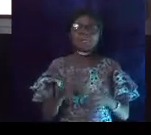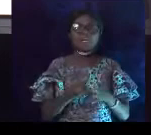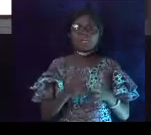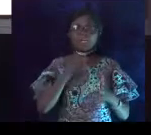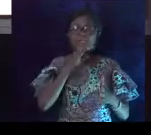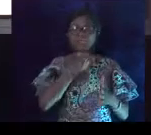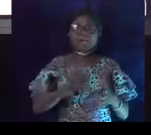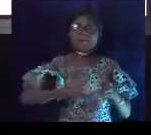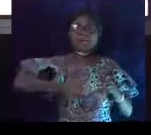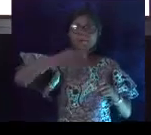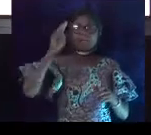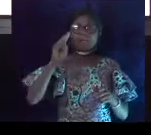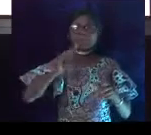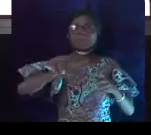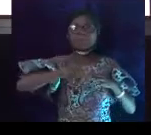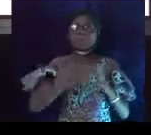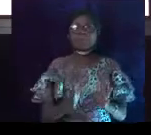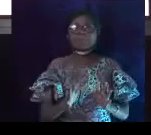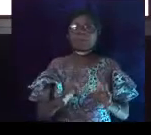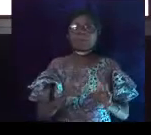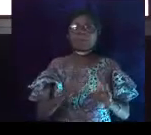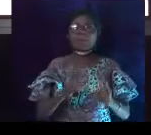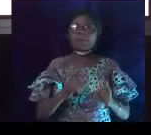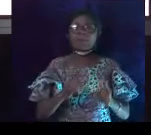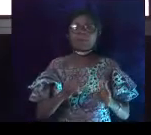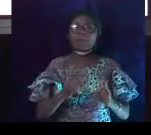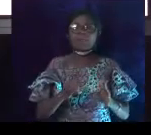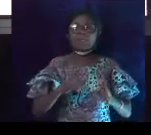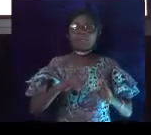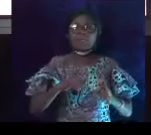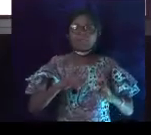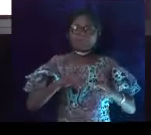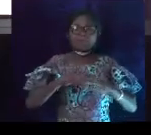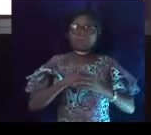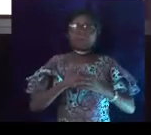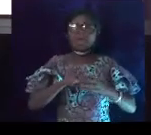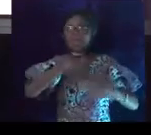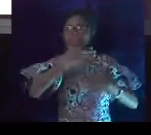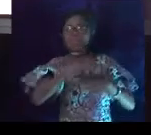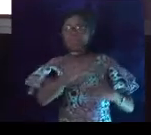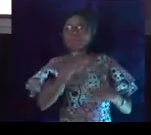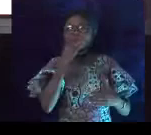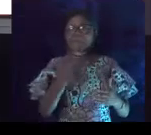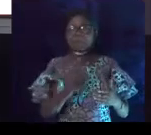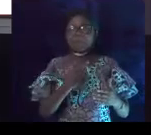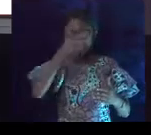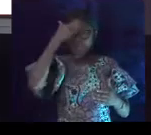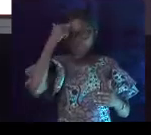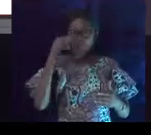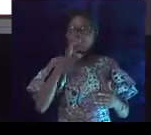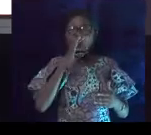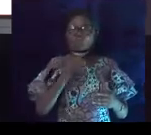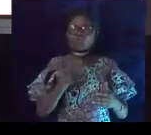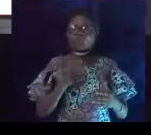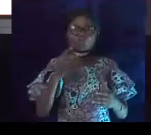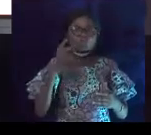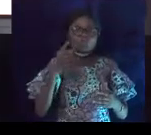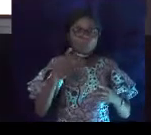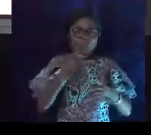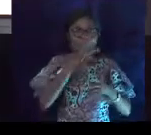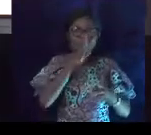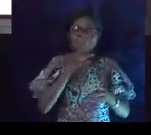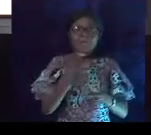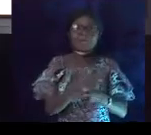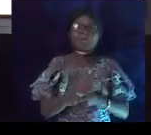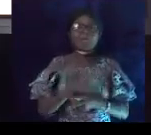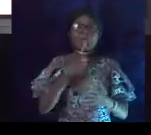chickens. We have it there. A day-old chick eats high protein starter ration in a crumble form. Next is